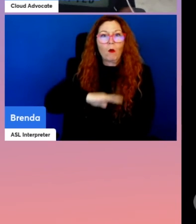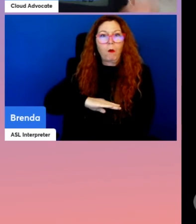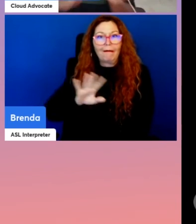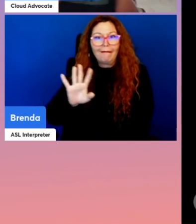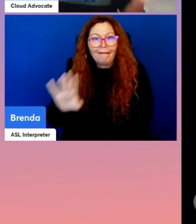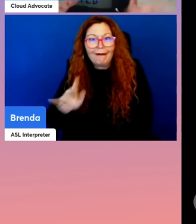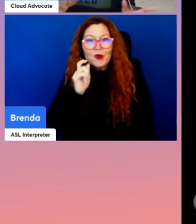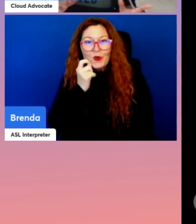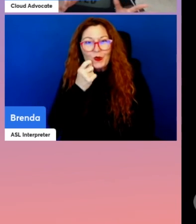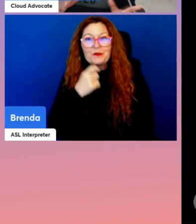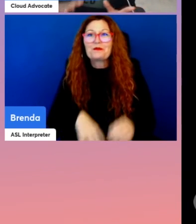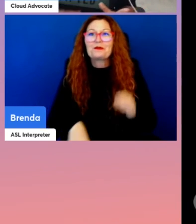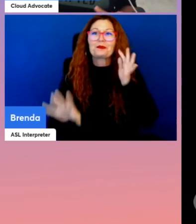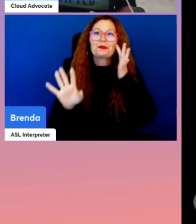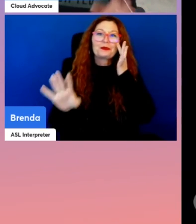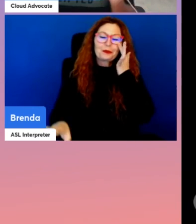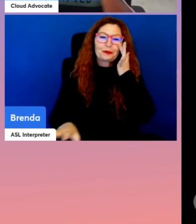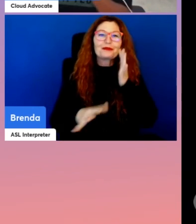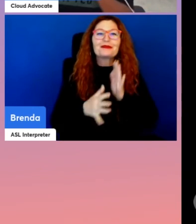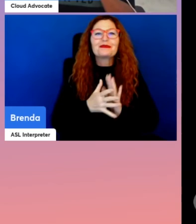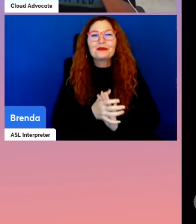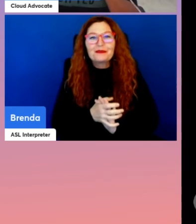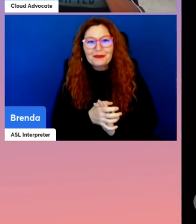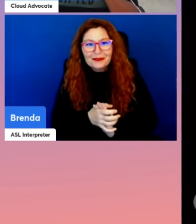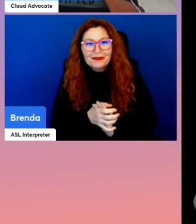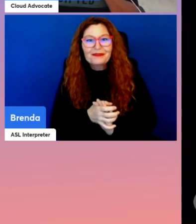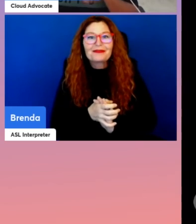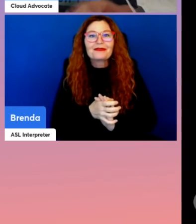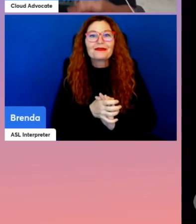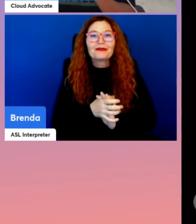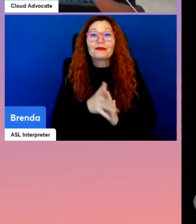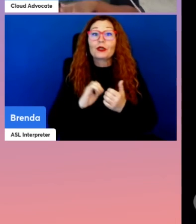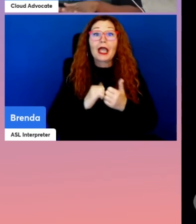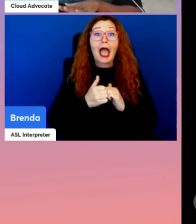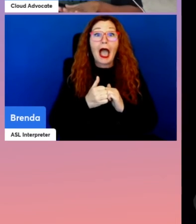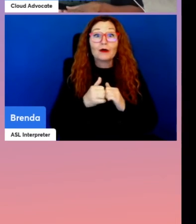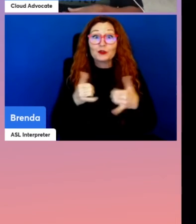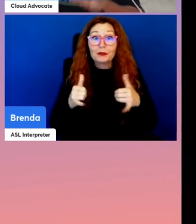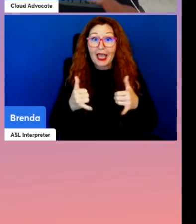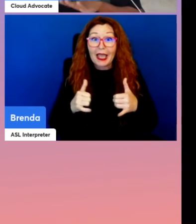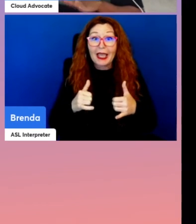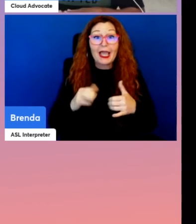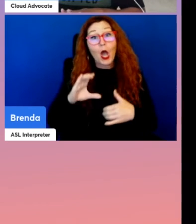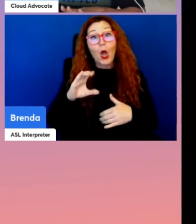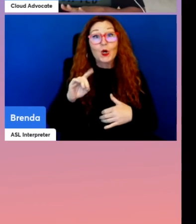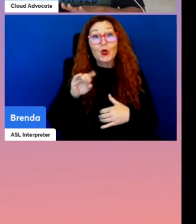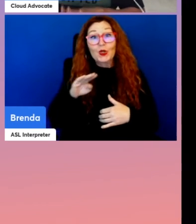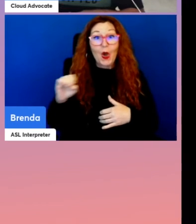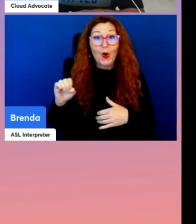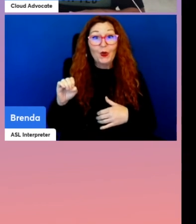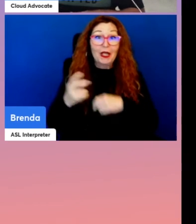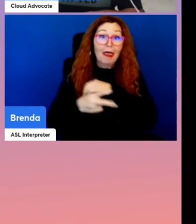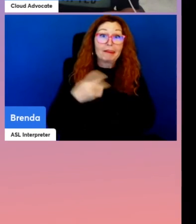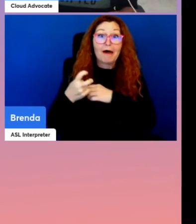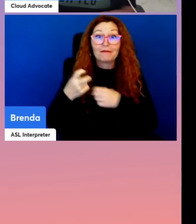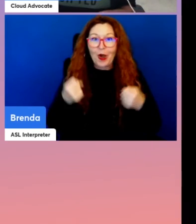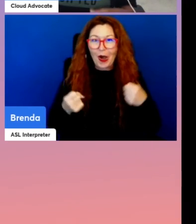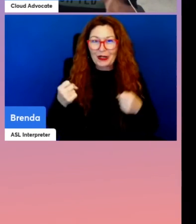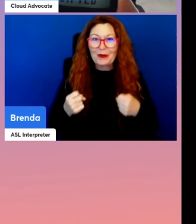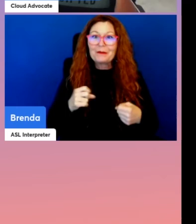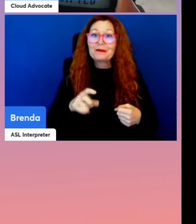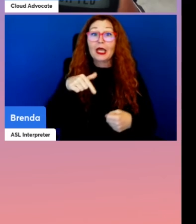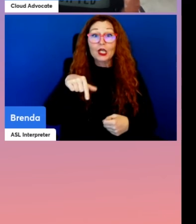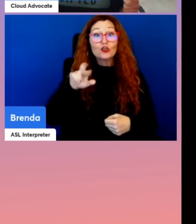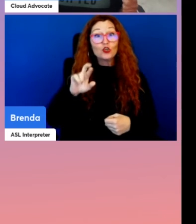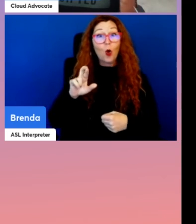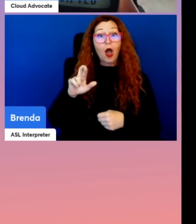right, so how do you play Code Theft Auto? There is a QR code in the top screen. It's going to stay there for a little bit. So that way,